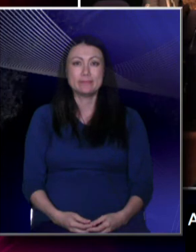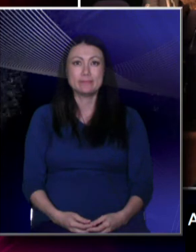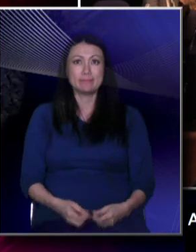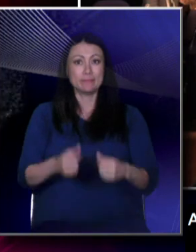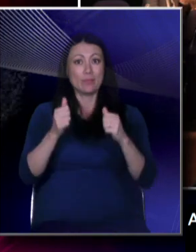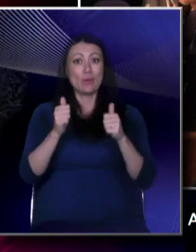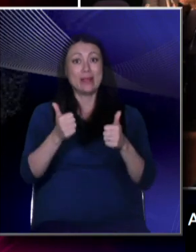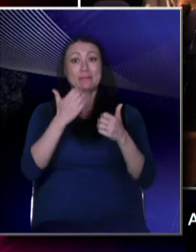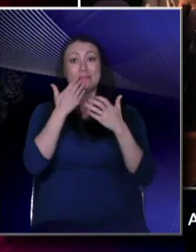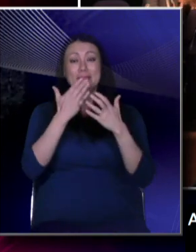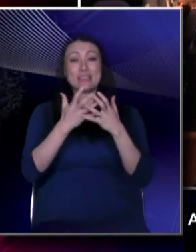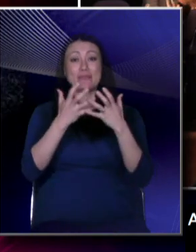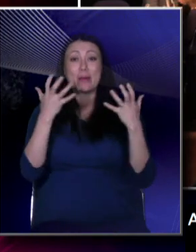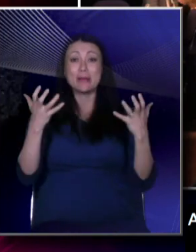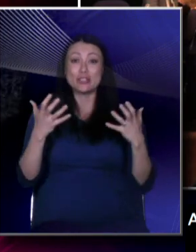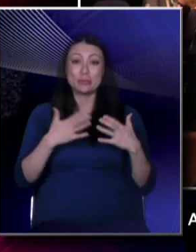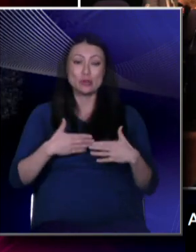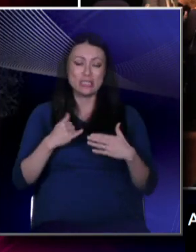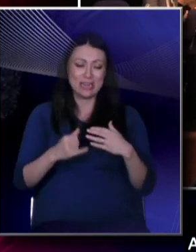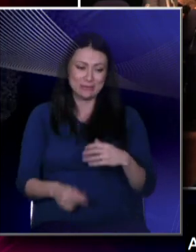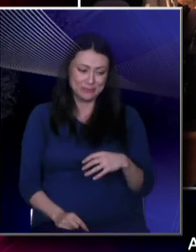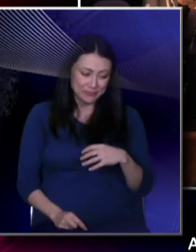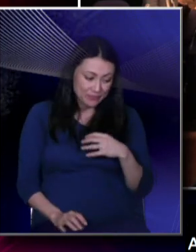Great. Thank you very much. Appreciate it.